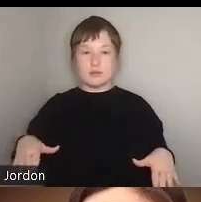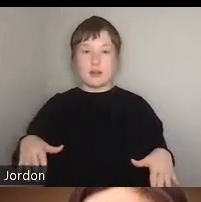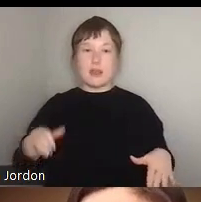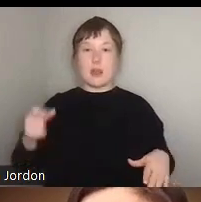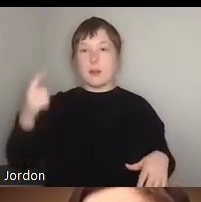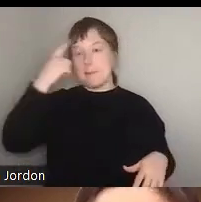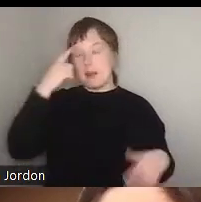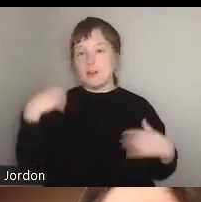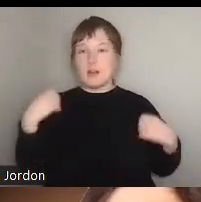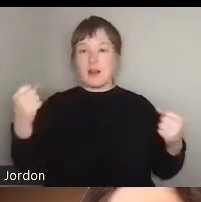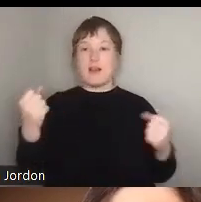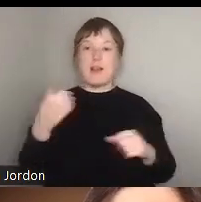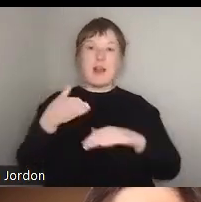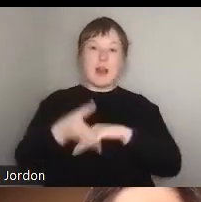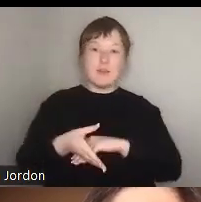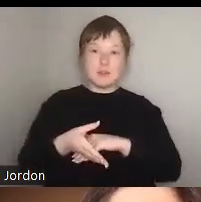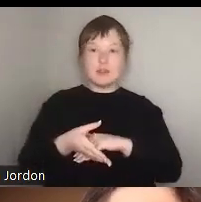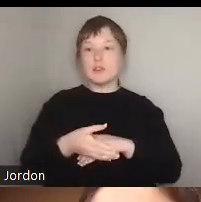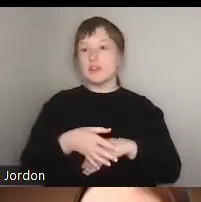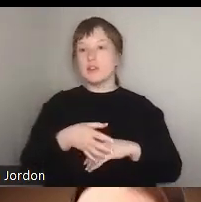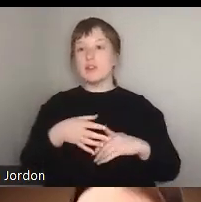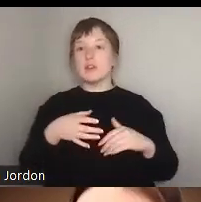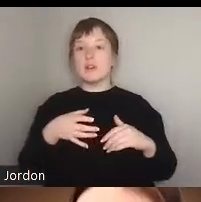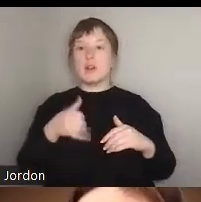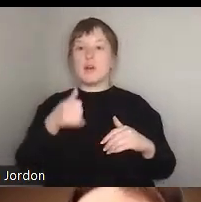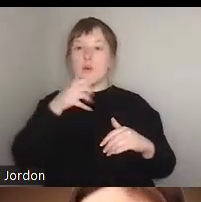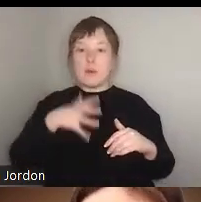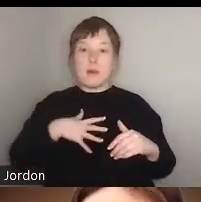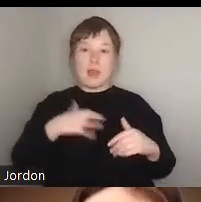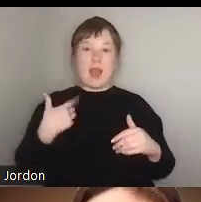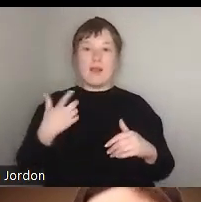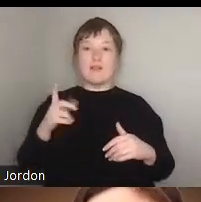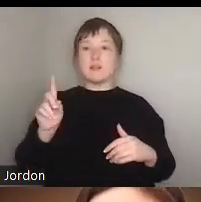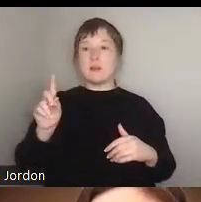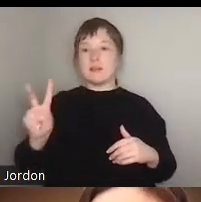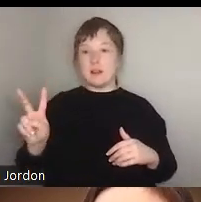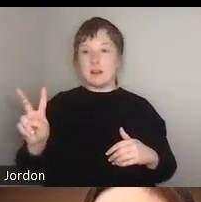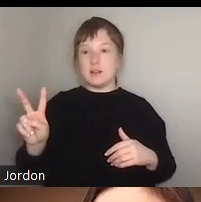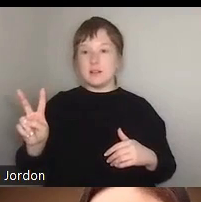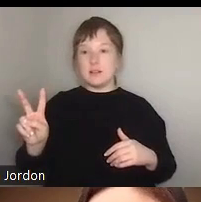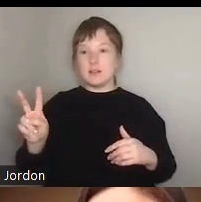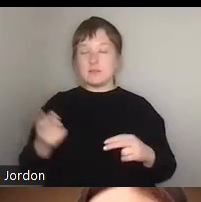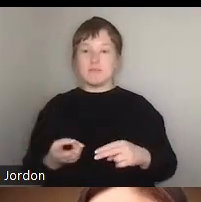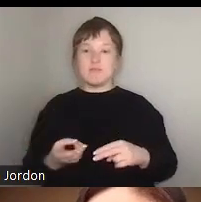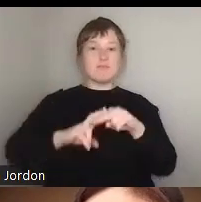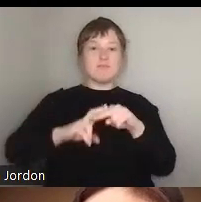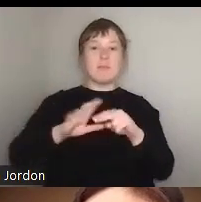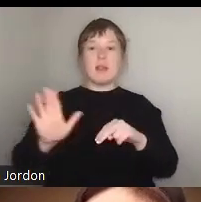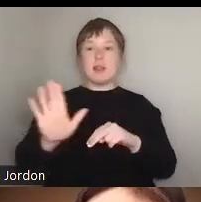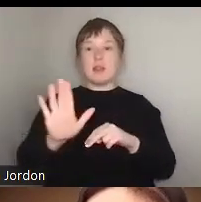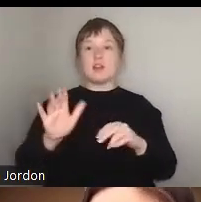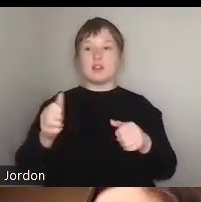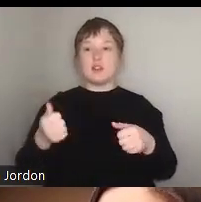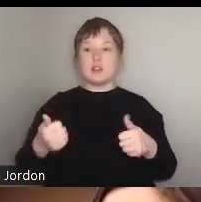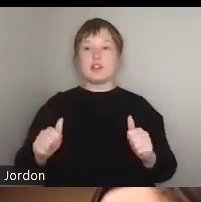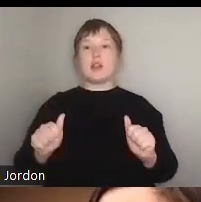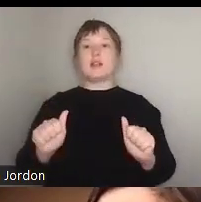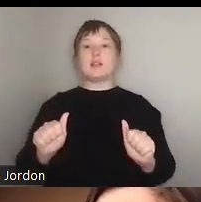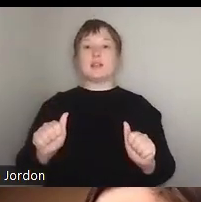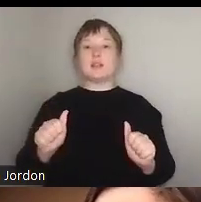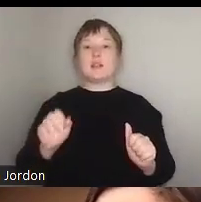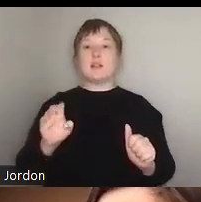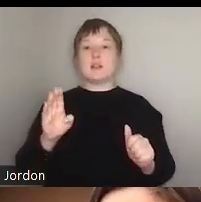health afterwards. They found that women that are experiencing domestic violence, it increases the chance of the baby experiencing